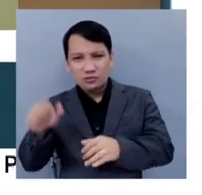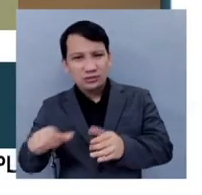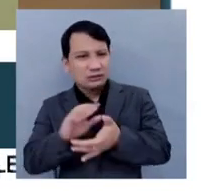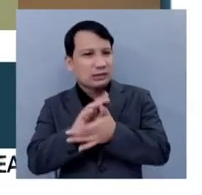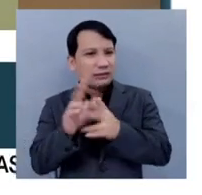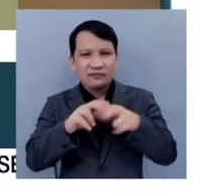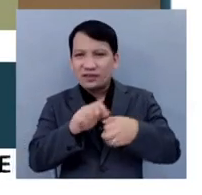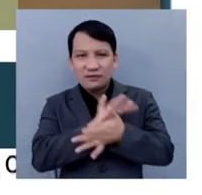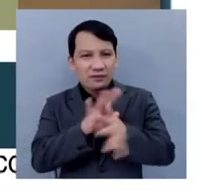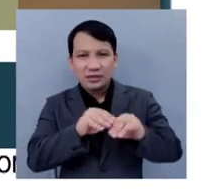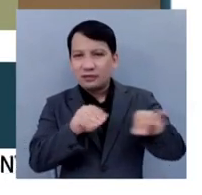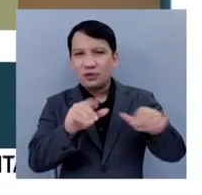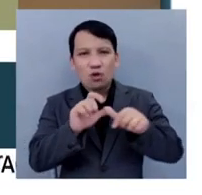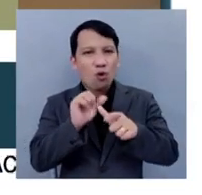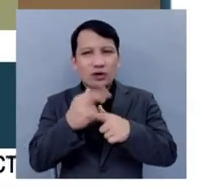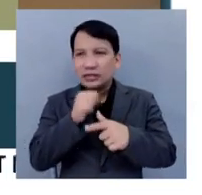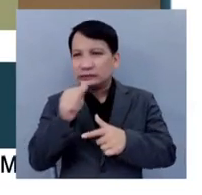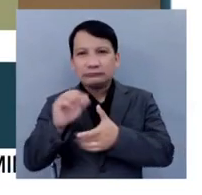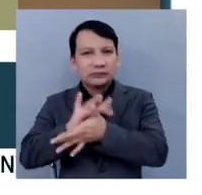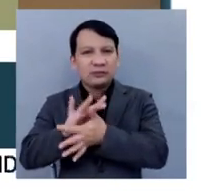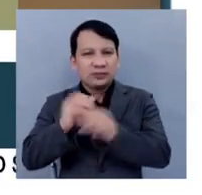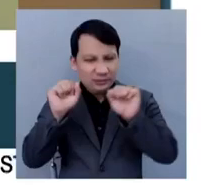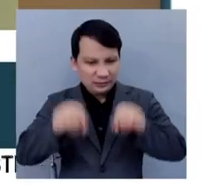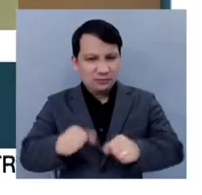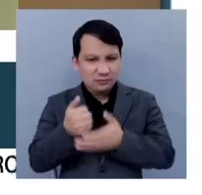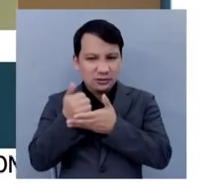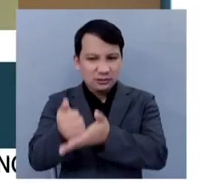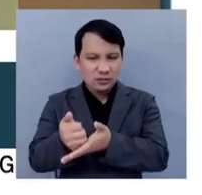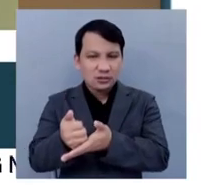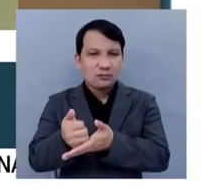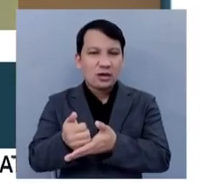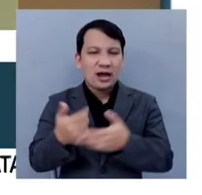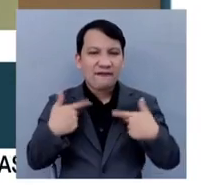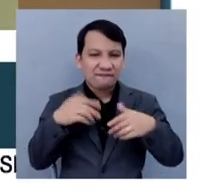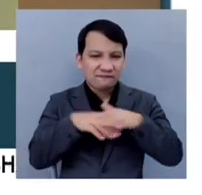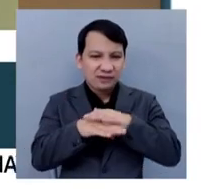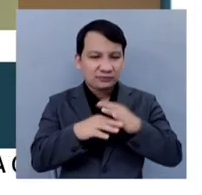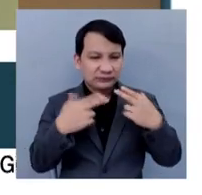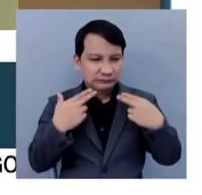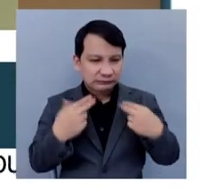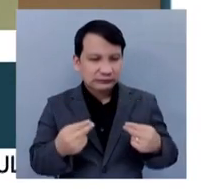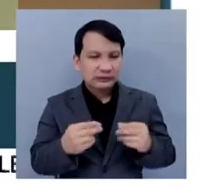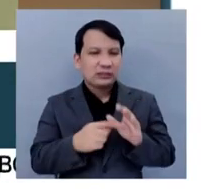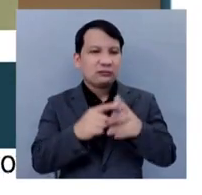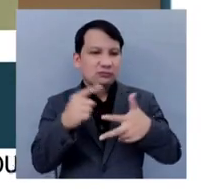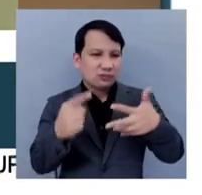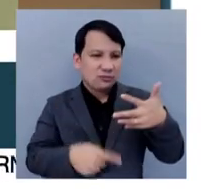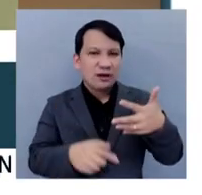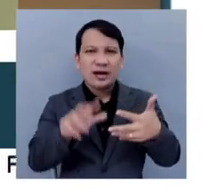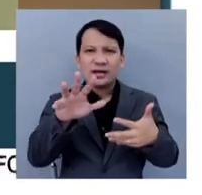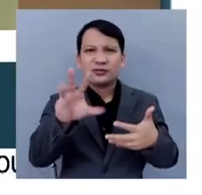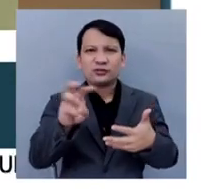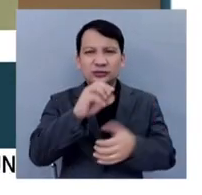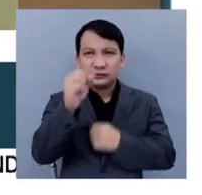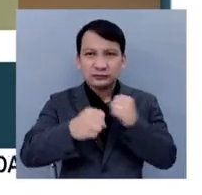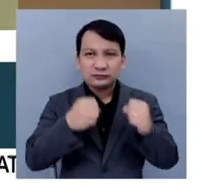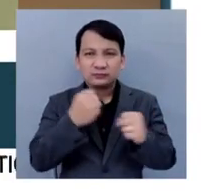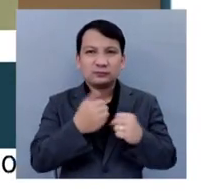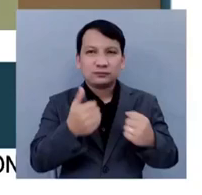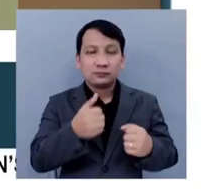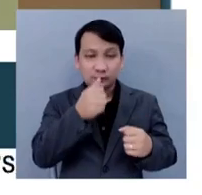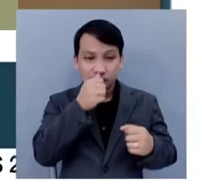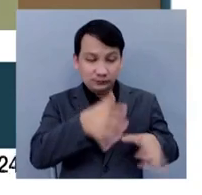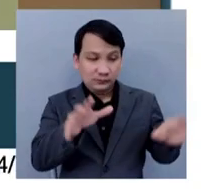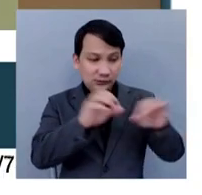And that's what the Marcoses did to the Philippines. They impoverished the country so much that even 36 years after they